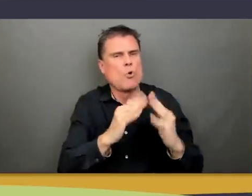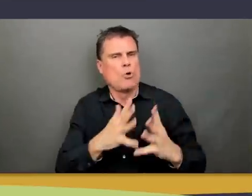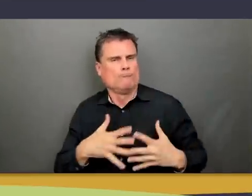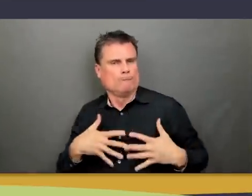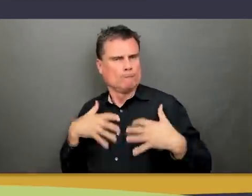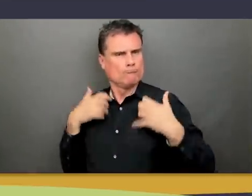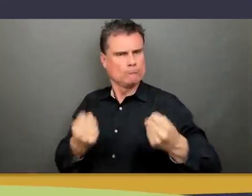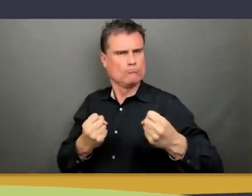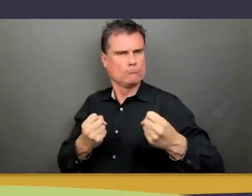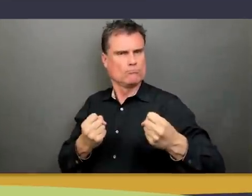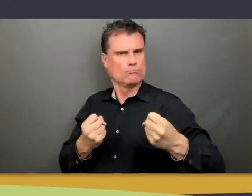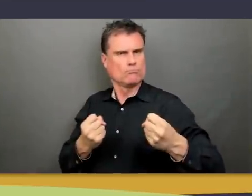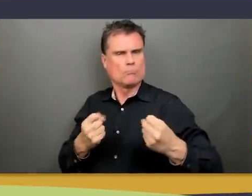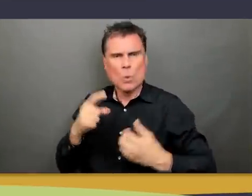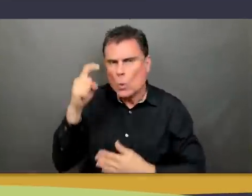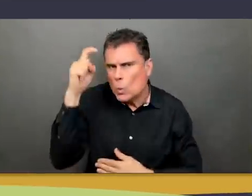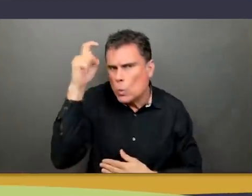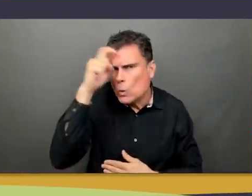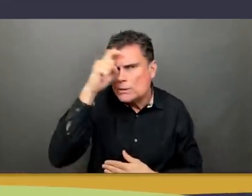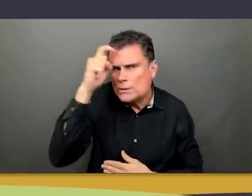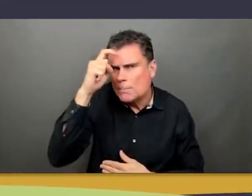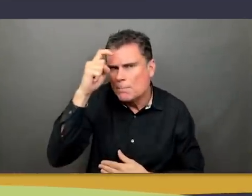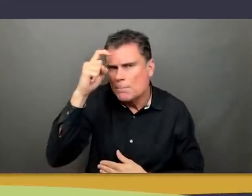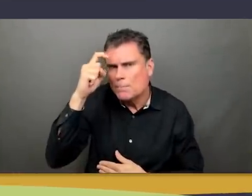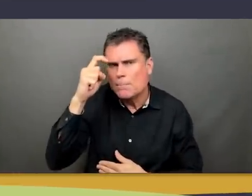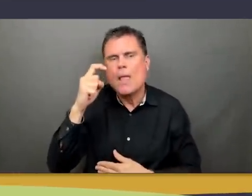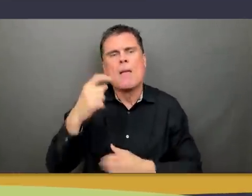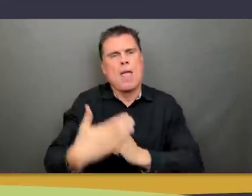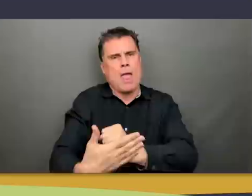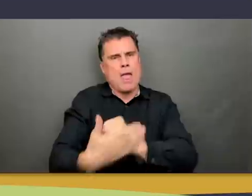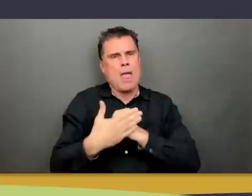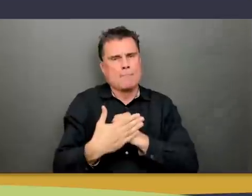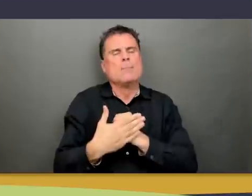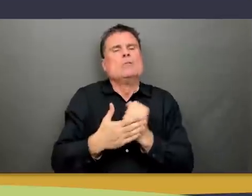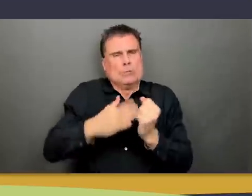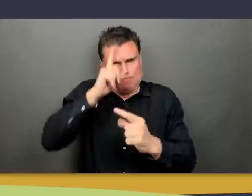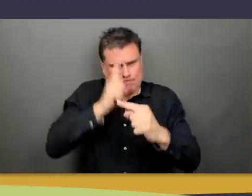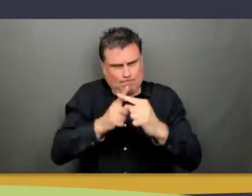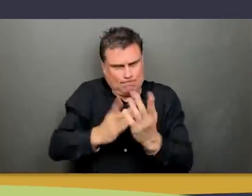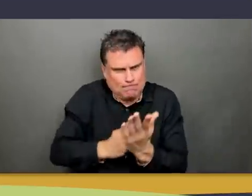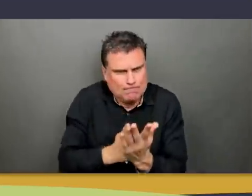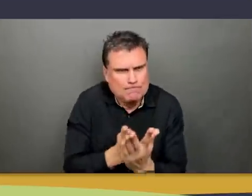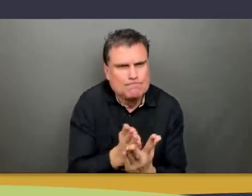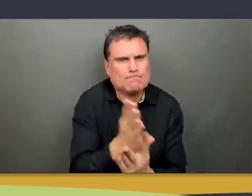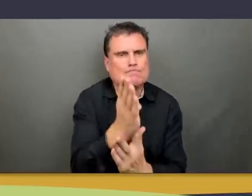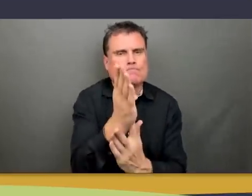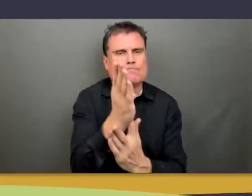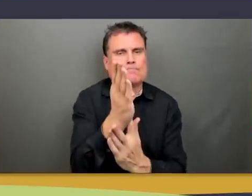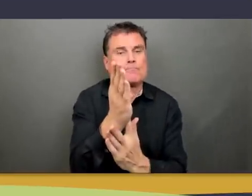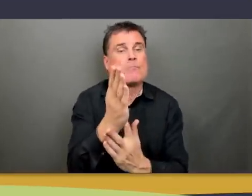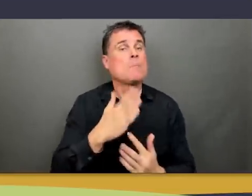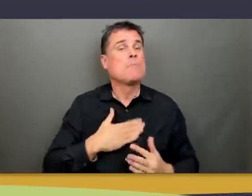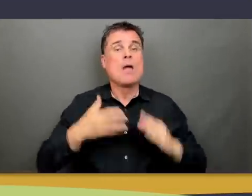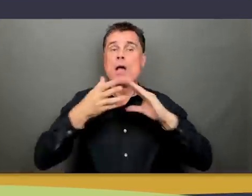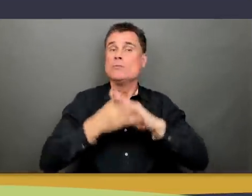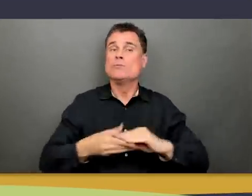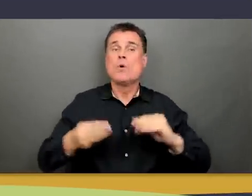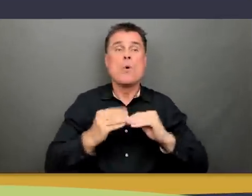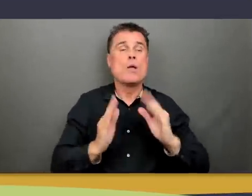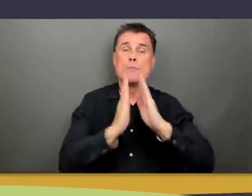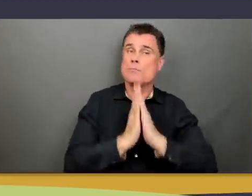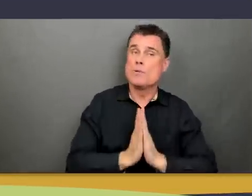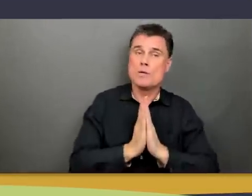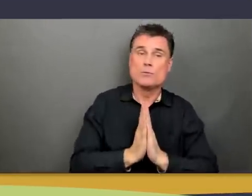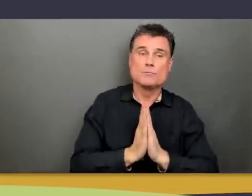of day. This is a prayer for the hands that hold us in our most vulnerable